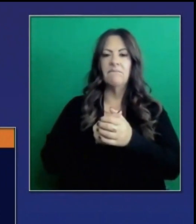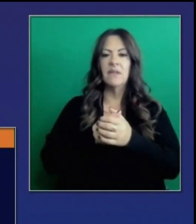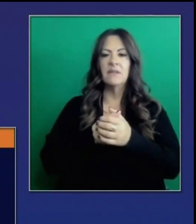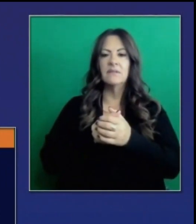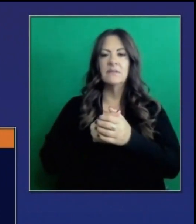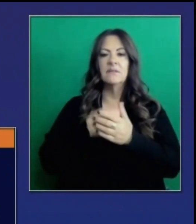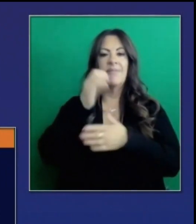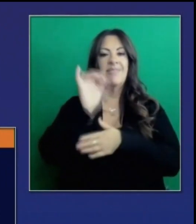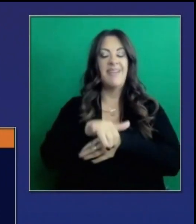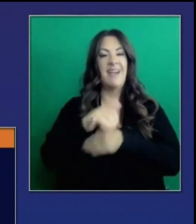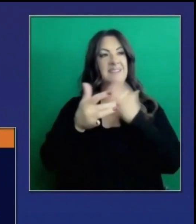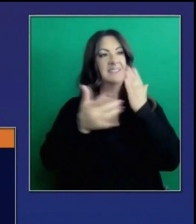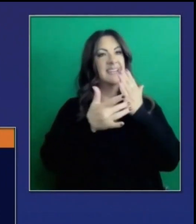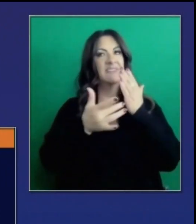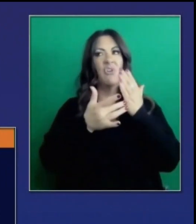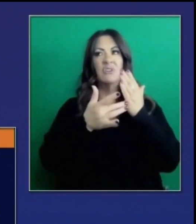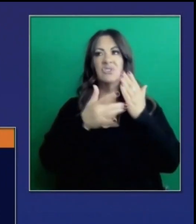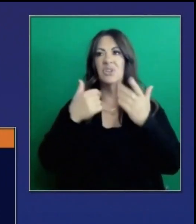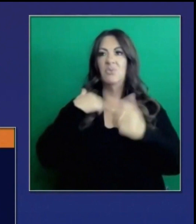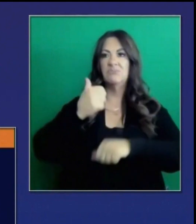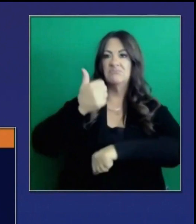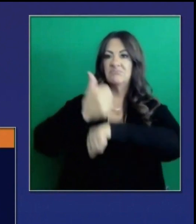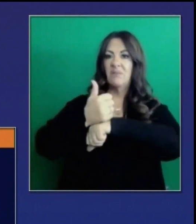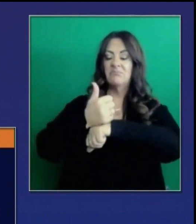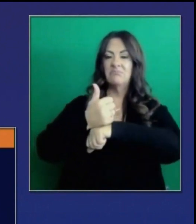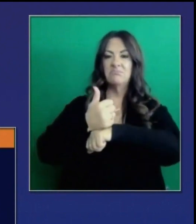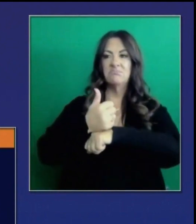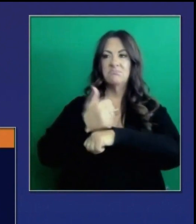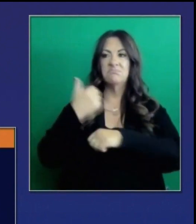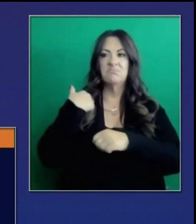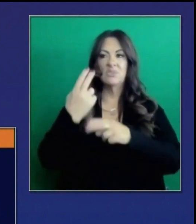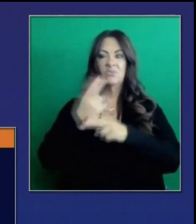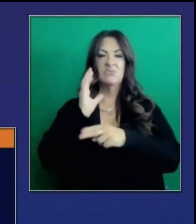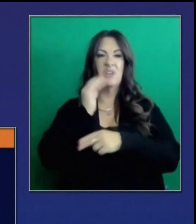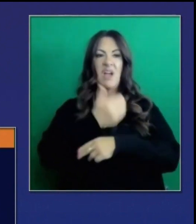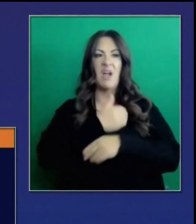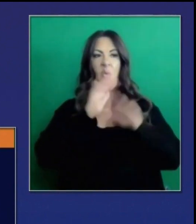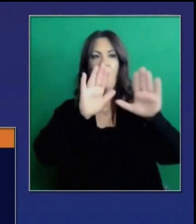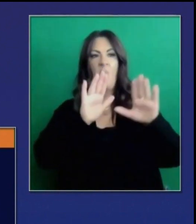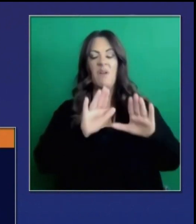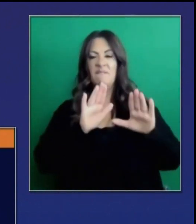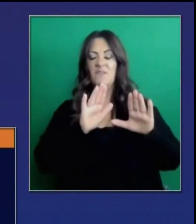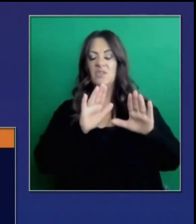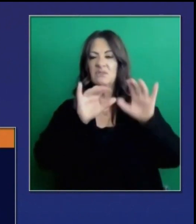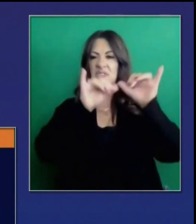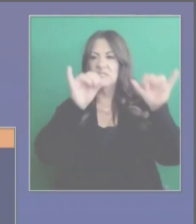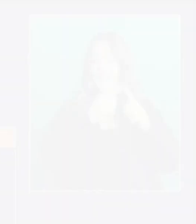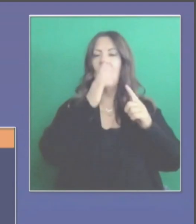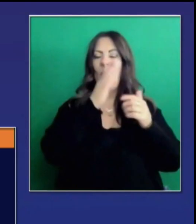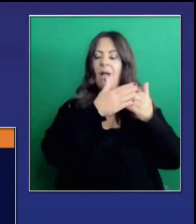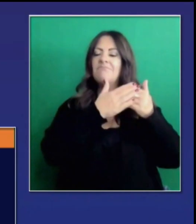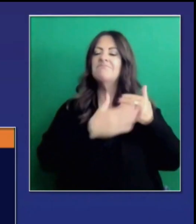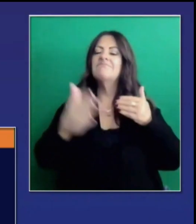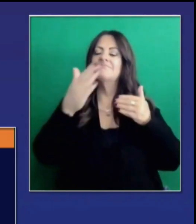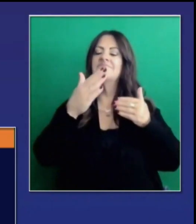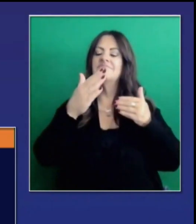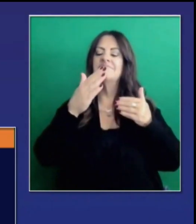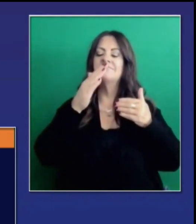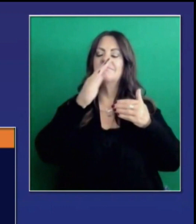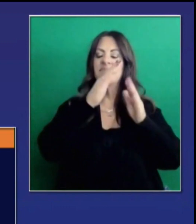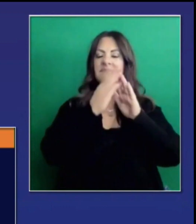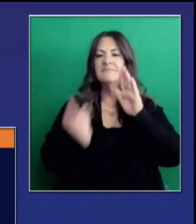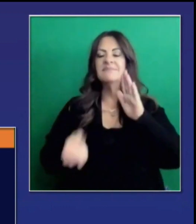see how much more is needed to get everyone in the state vaccinated. It will serve as a one-stop hub